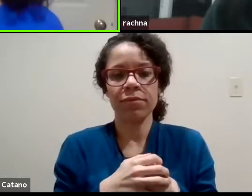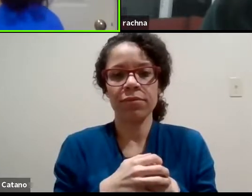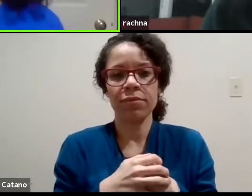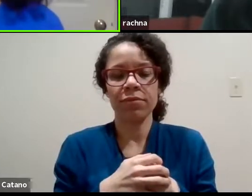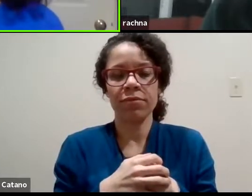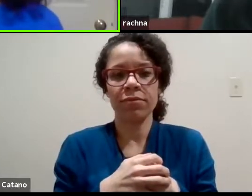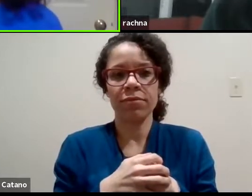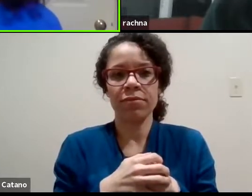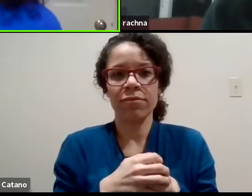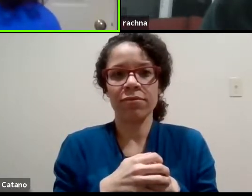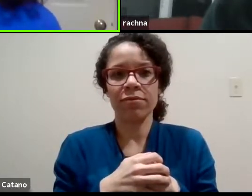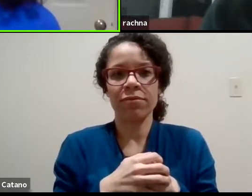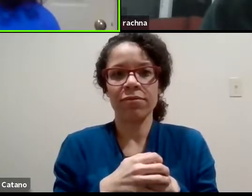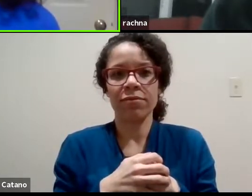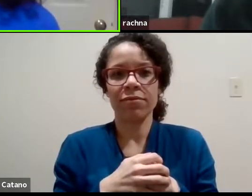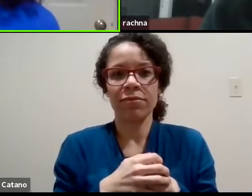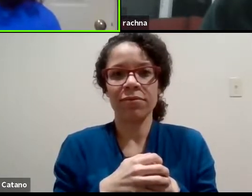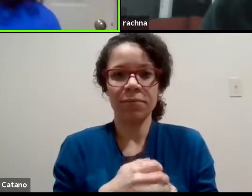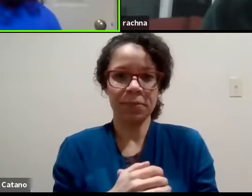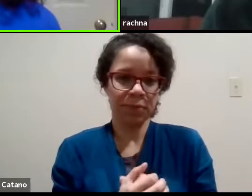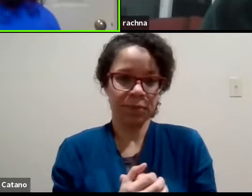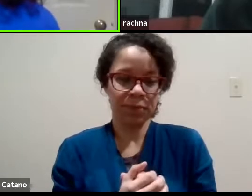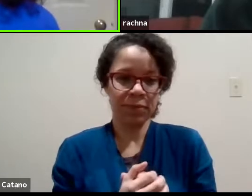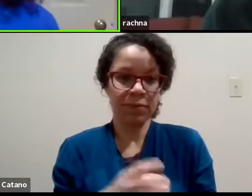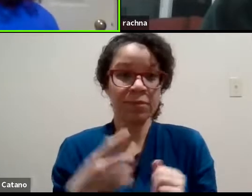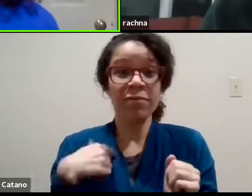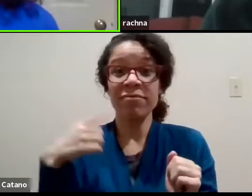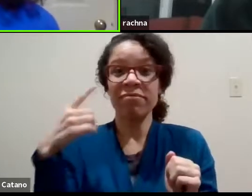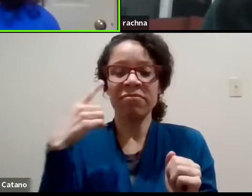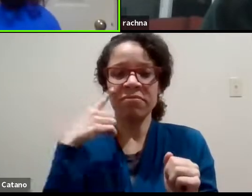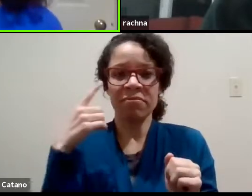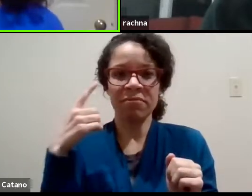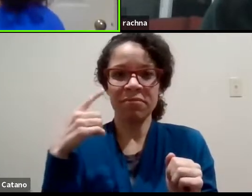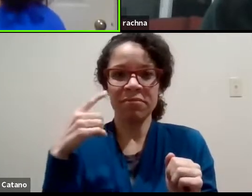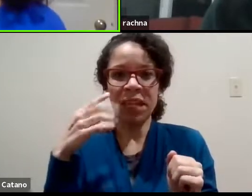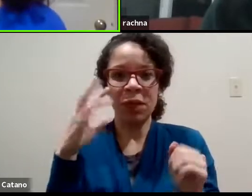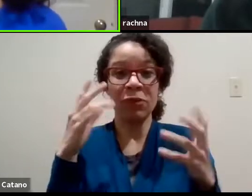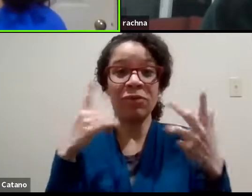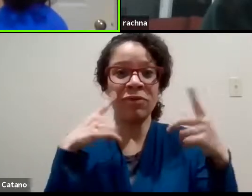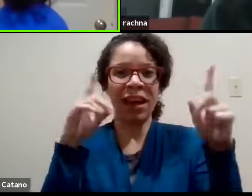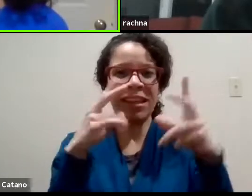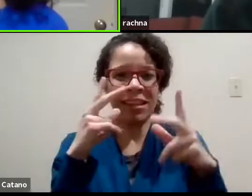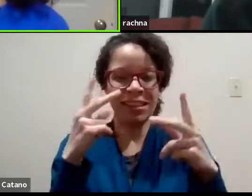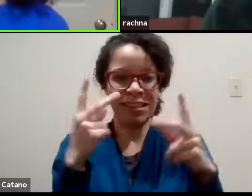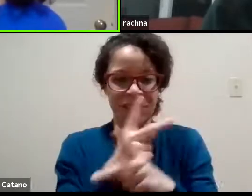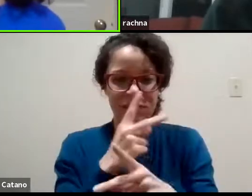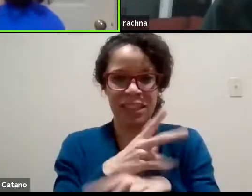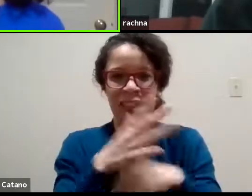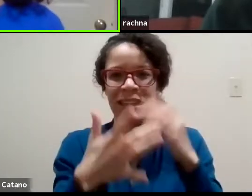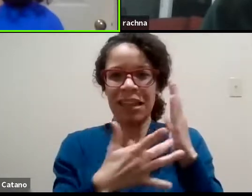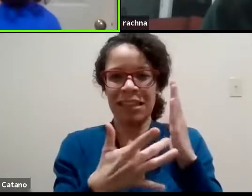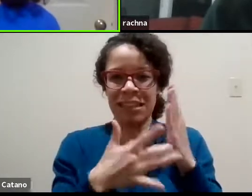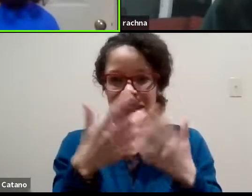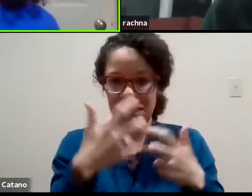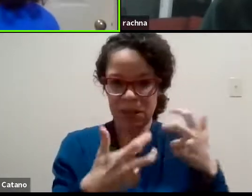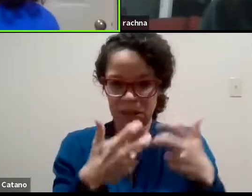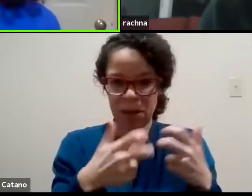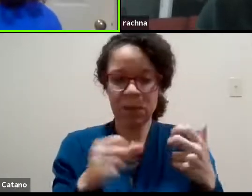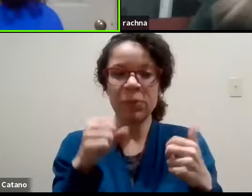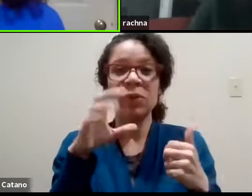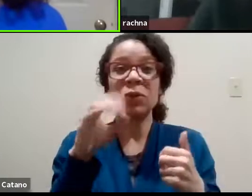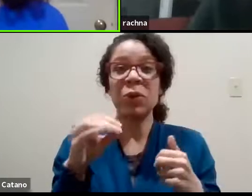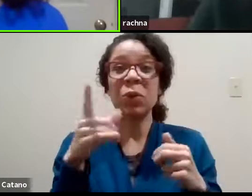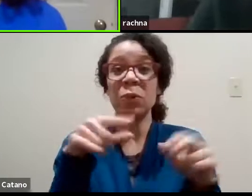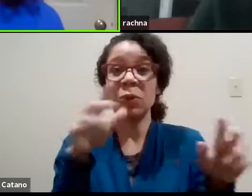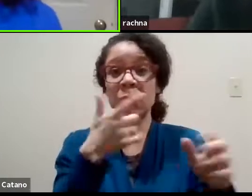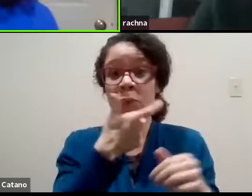I think that we are all straightened out on our technical piece as well at this point. So for everybody who is watching